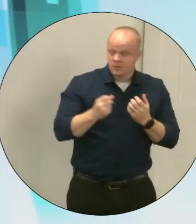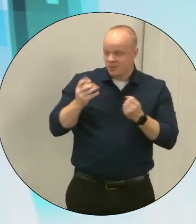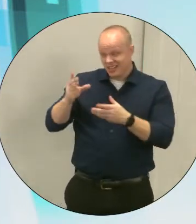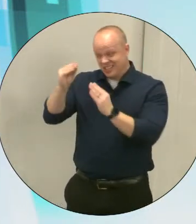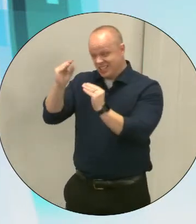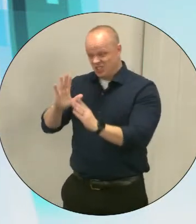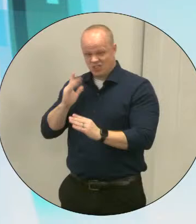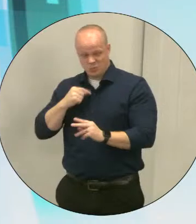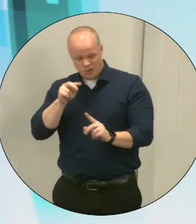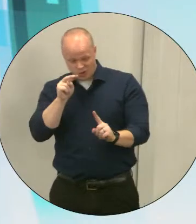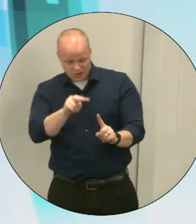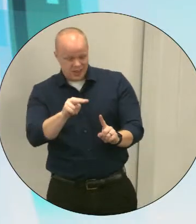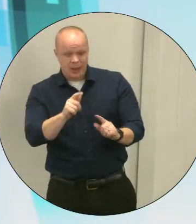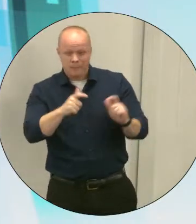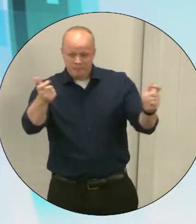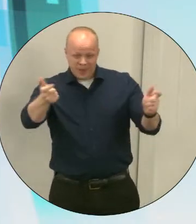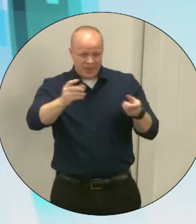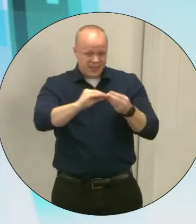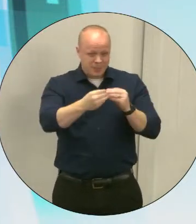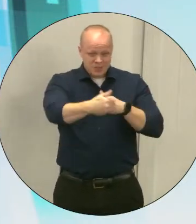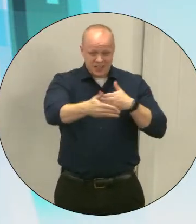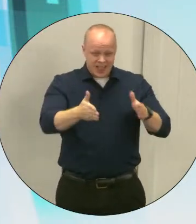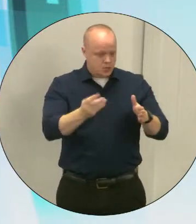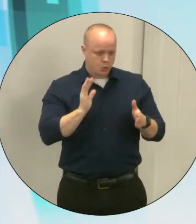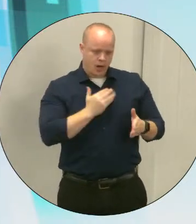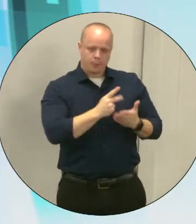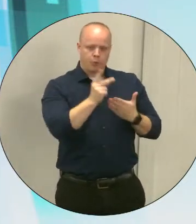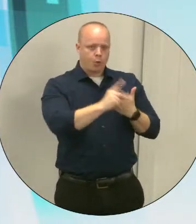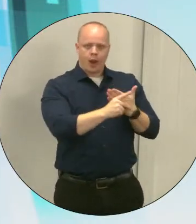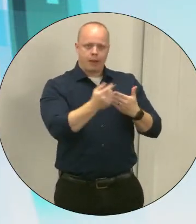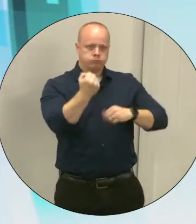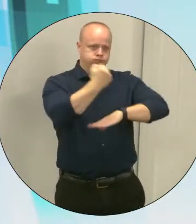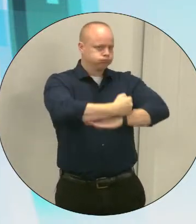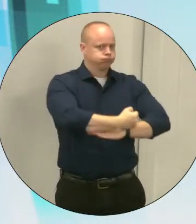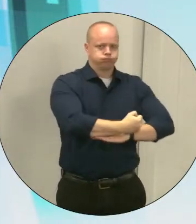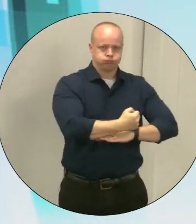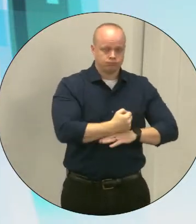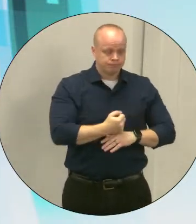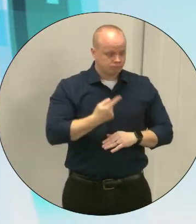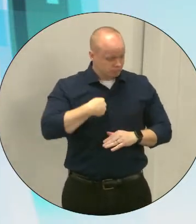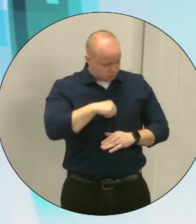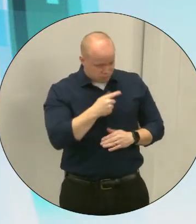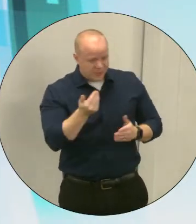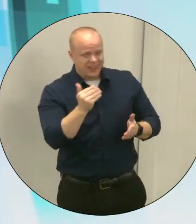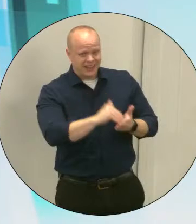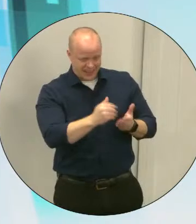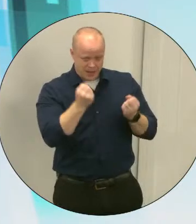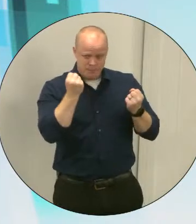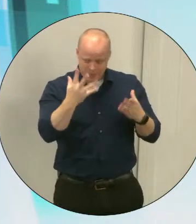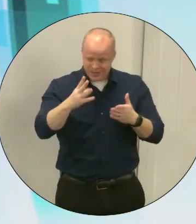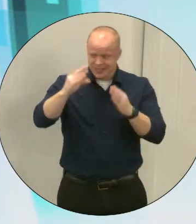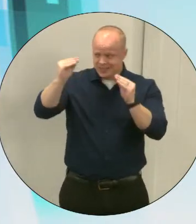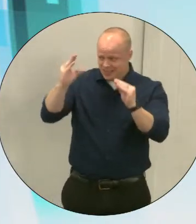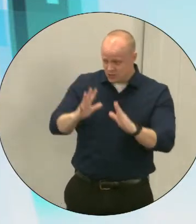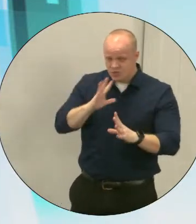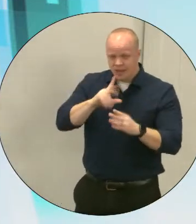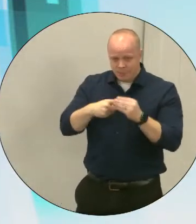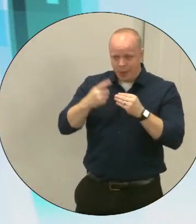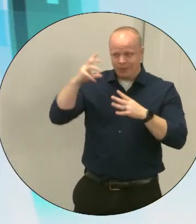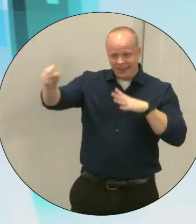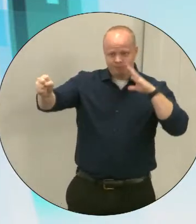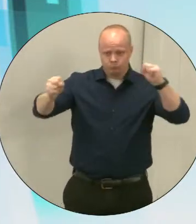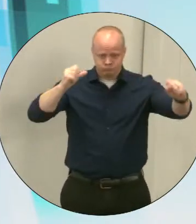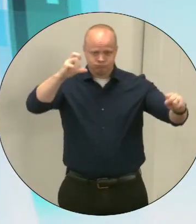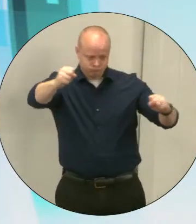numbers in our classes or having our programs cut altogether. We are looking again at many teachers talking about leaving the district and more